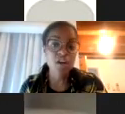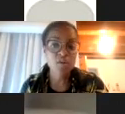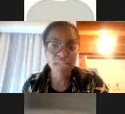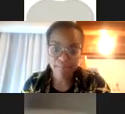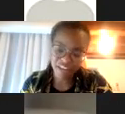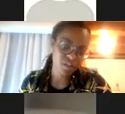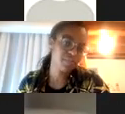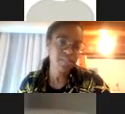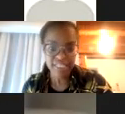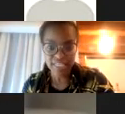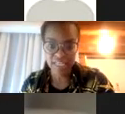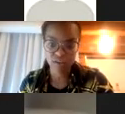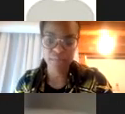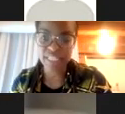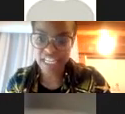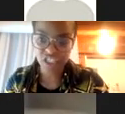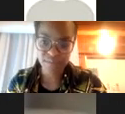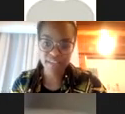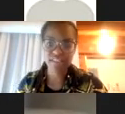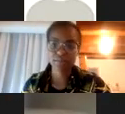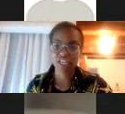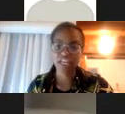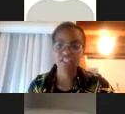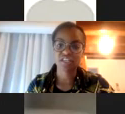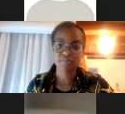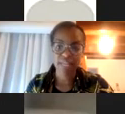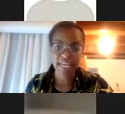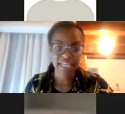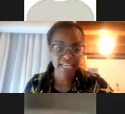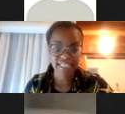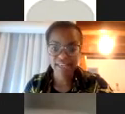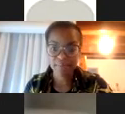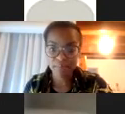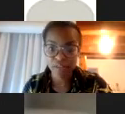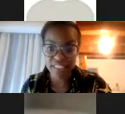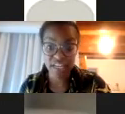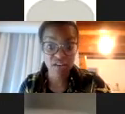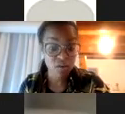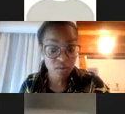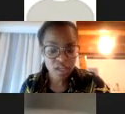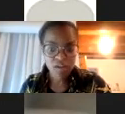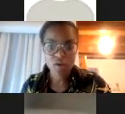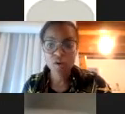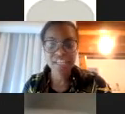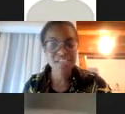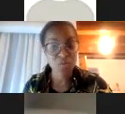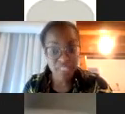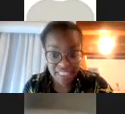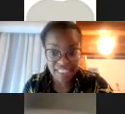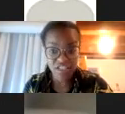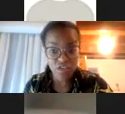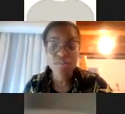So we know that medical complicity in criminalization and the subjugation of Black and Latina people is not new, nor